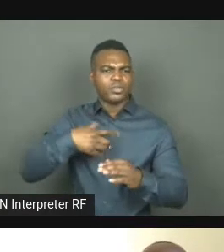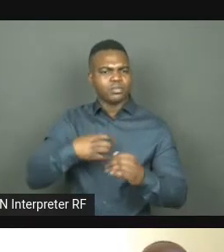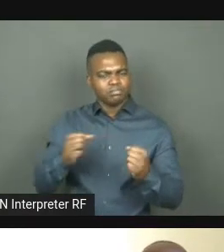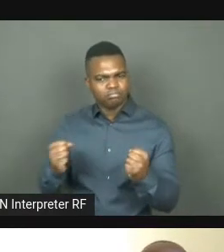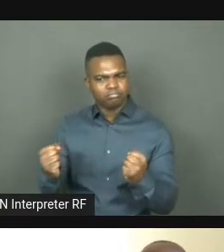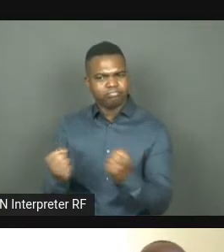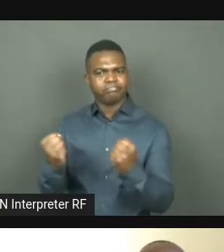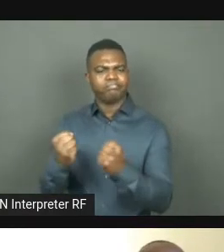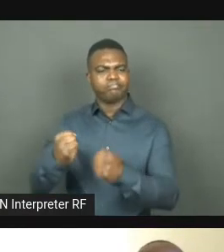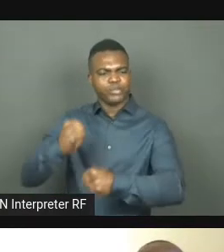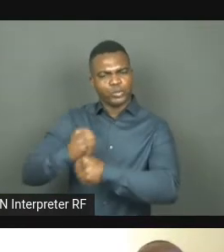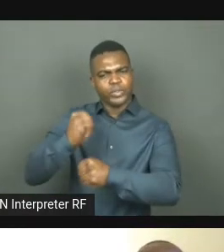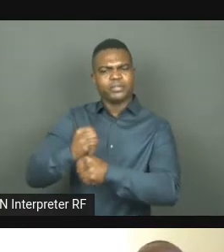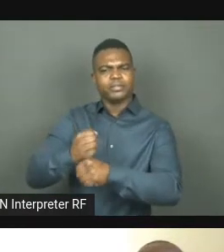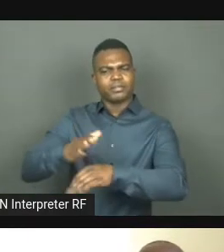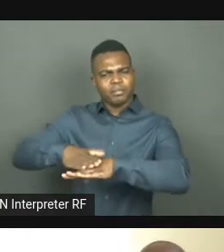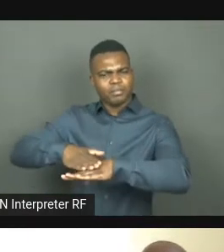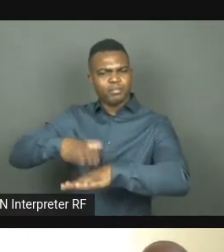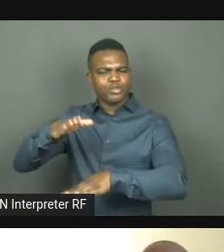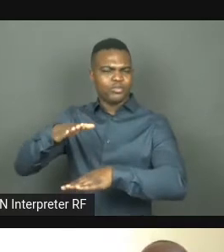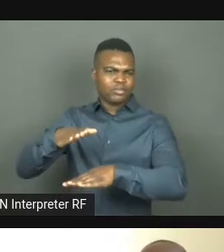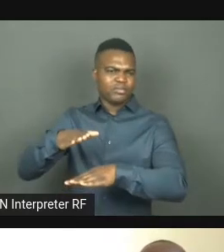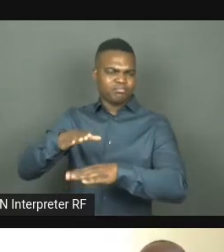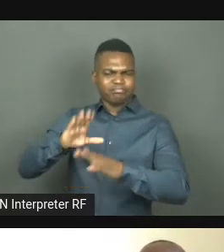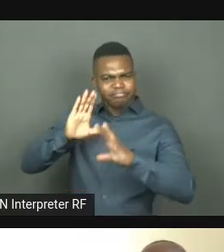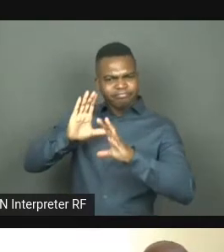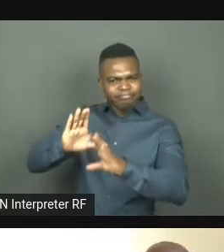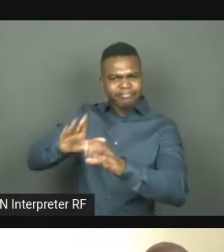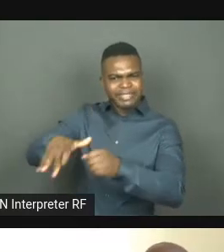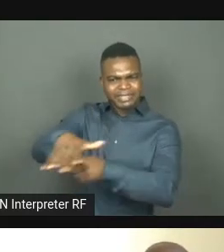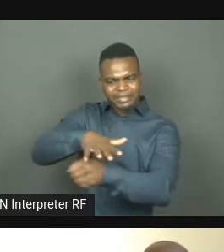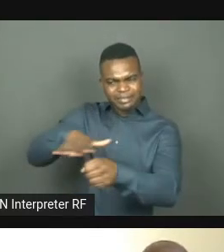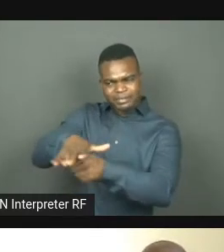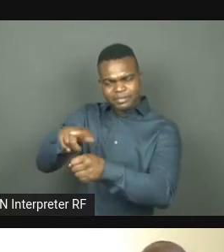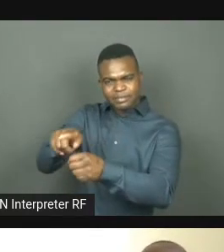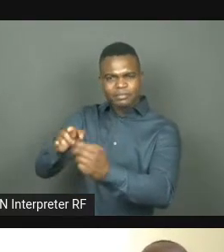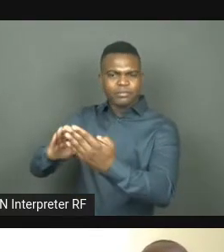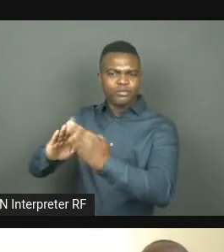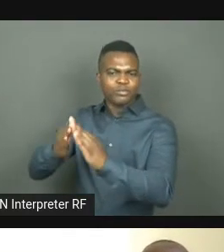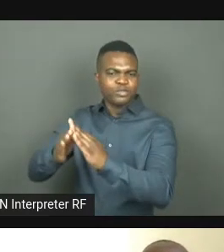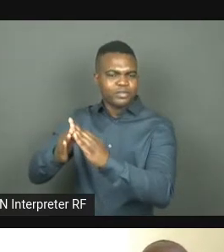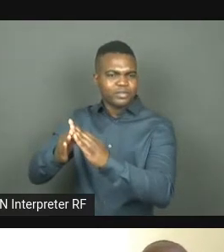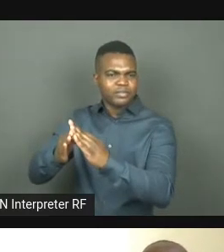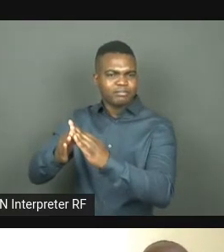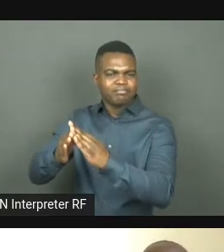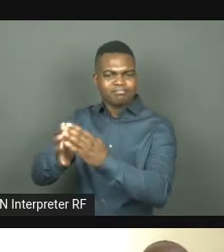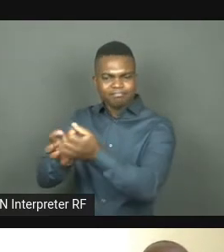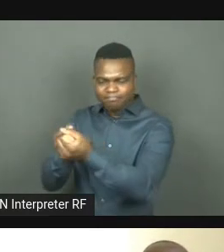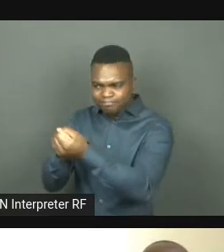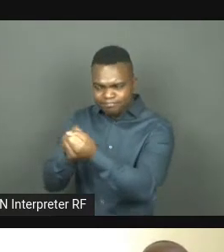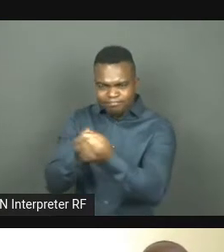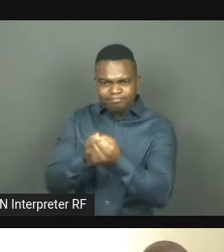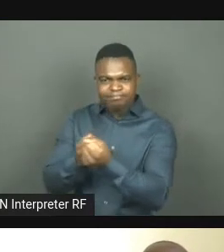think humanitarian services need to be guided by this a lot, because sometimes we do assume that